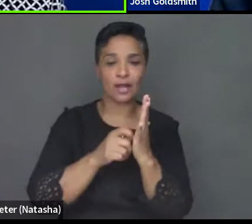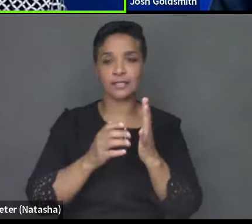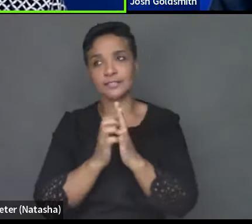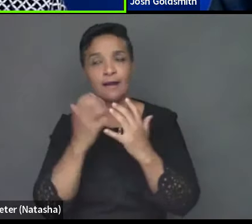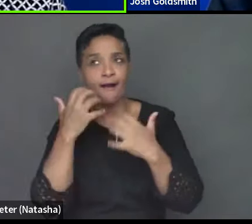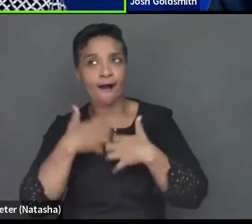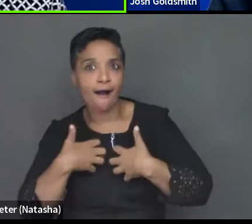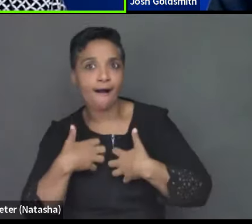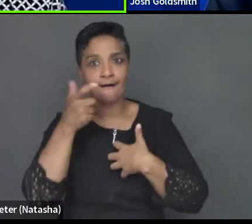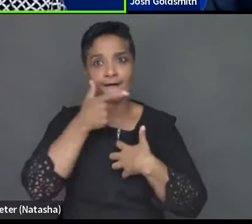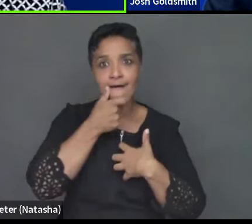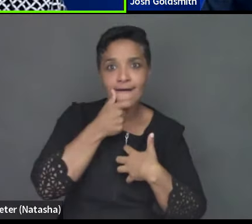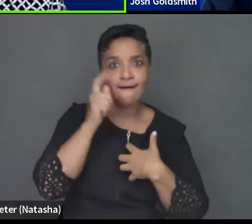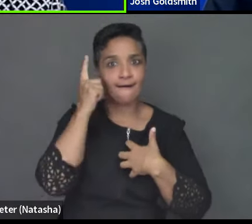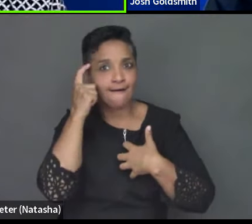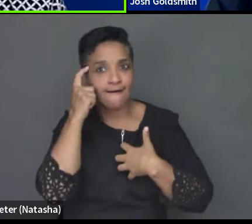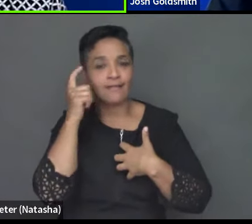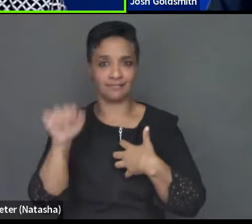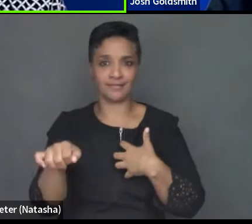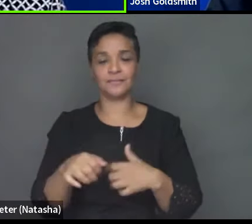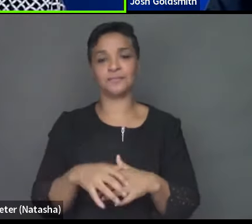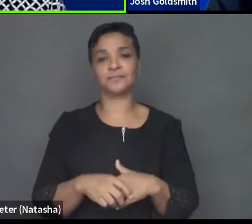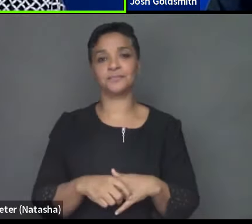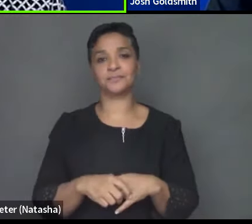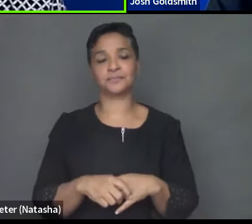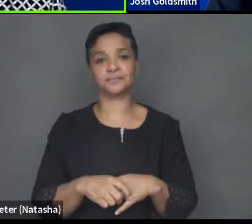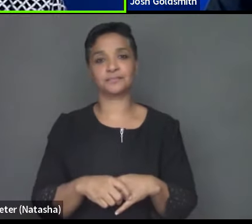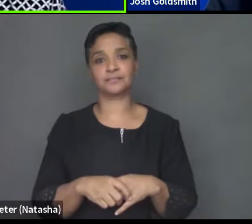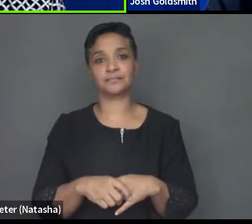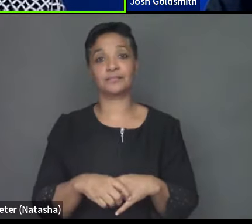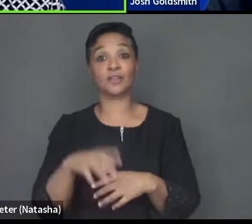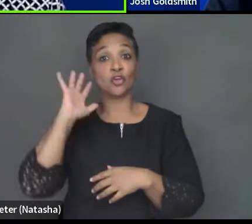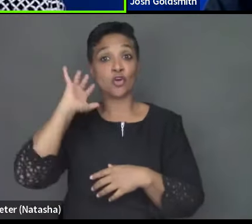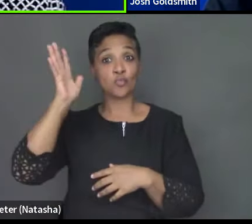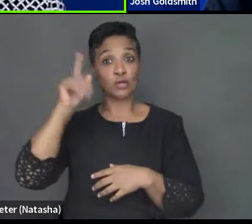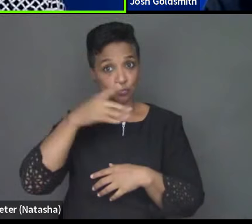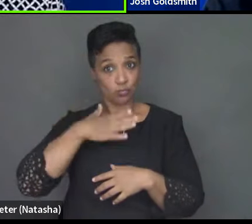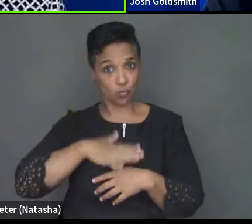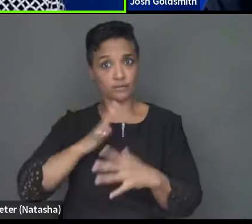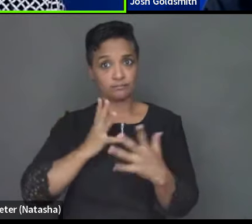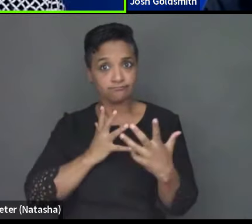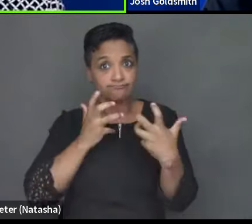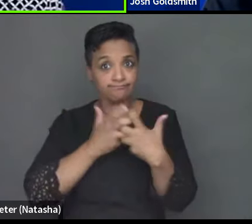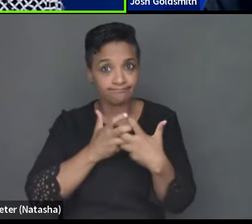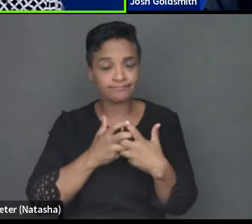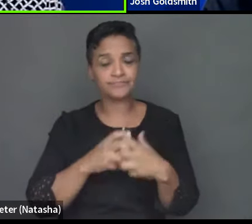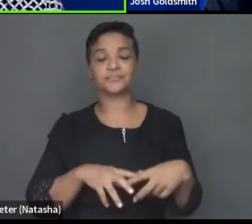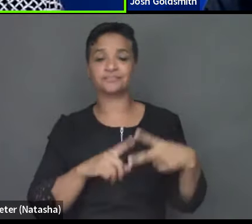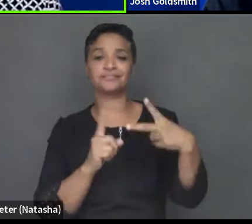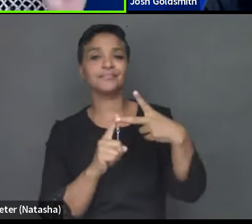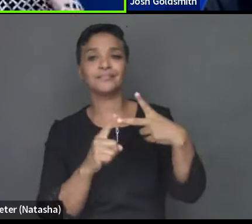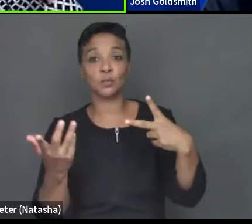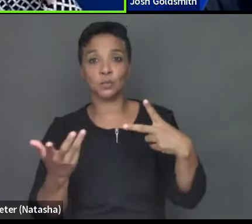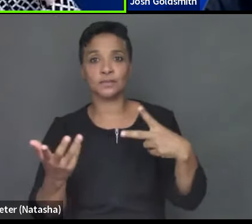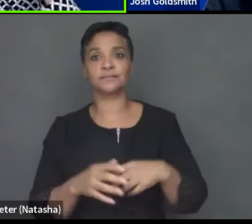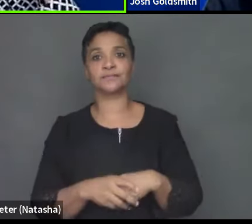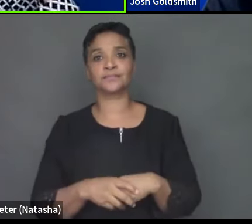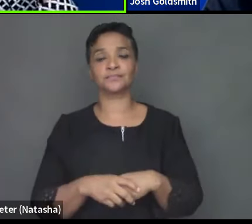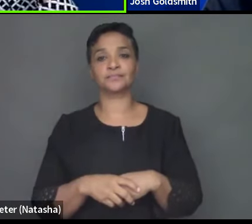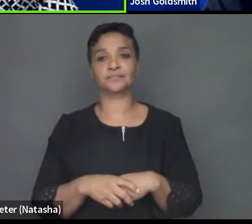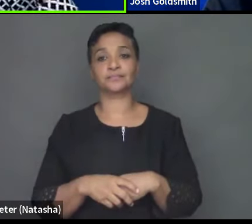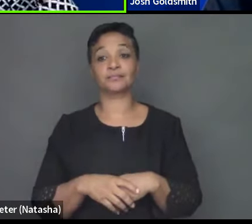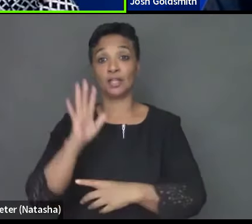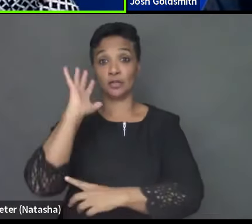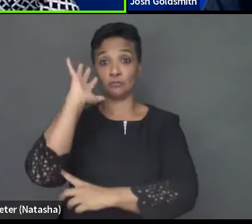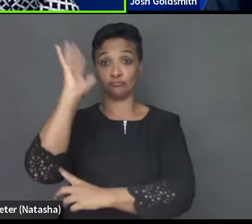Now, for those presentations that you choose to attend, a second tip is set aside some time after